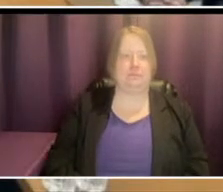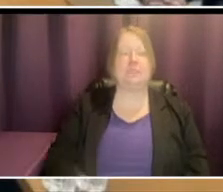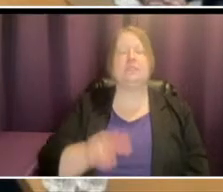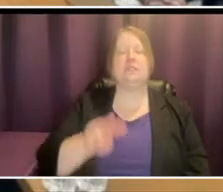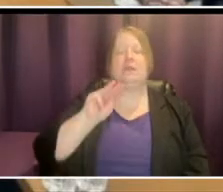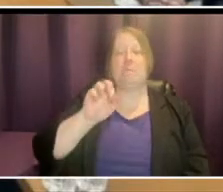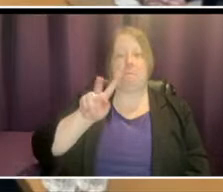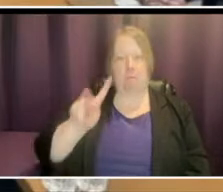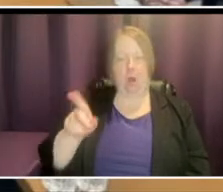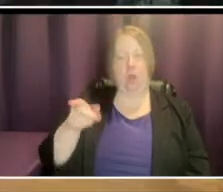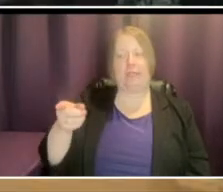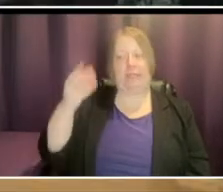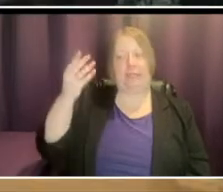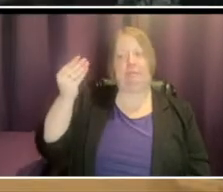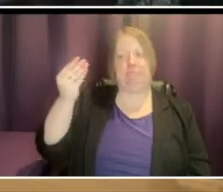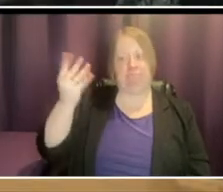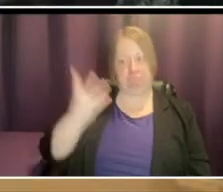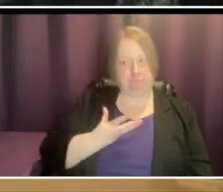that